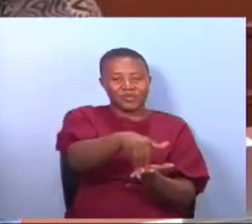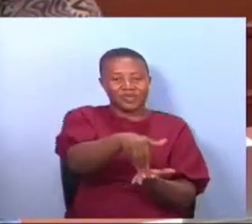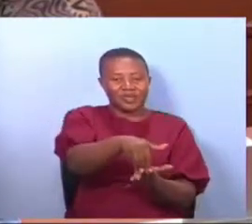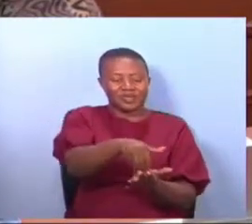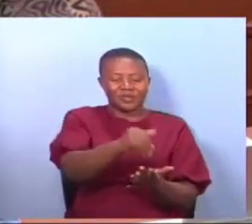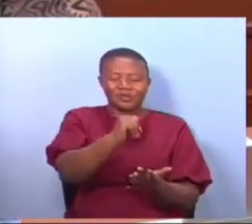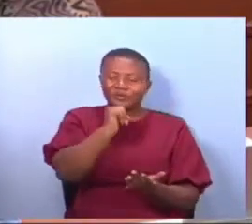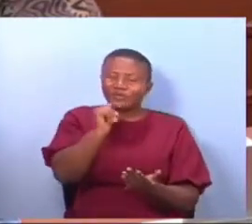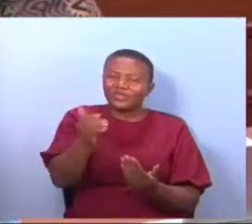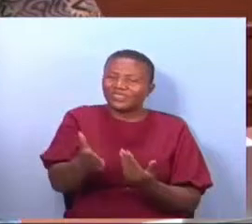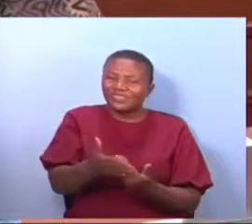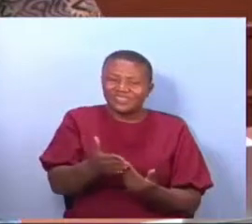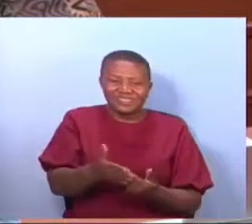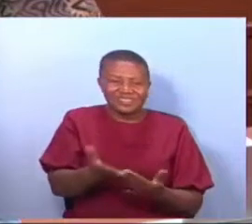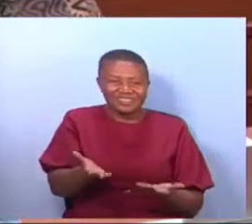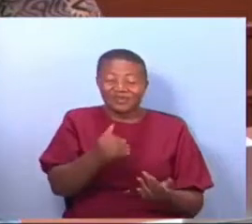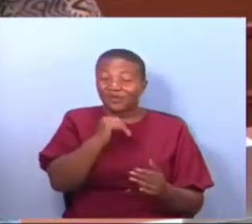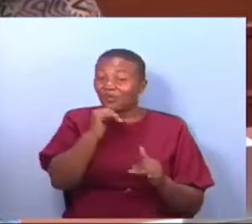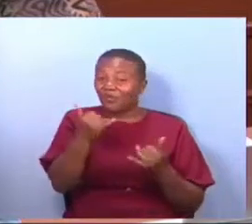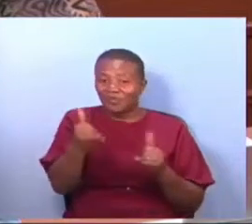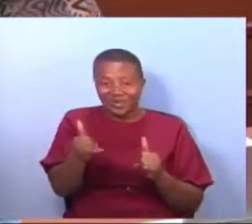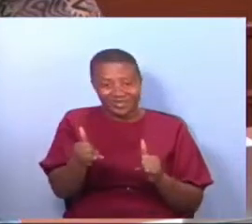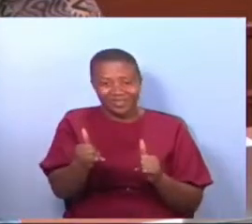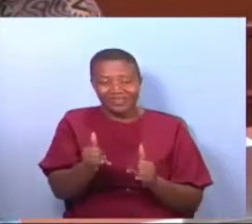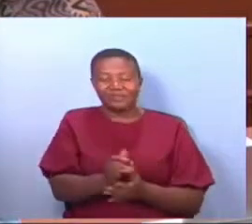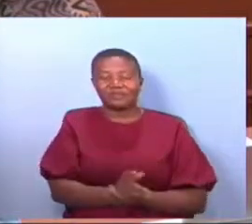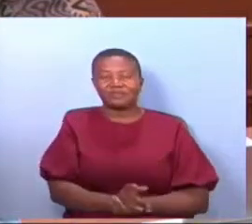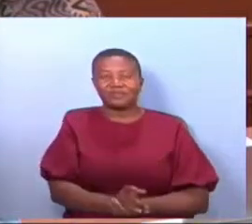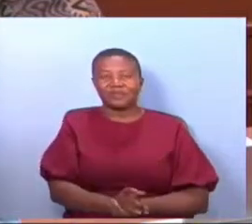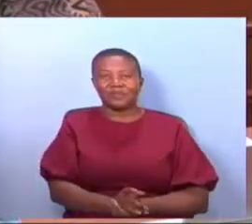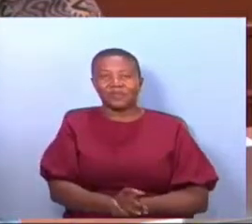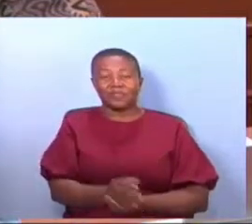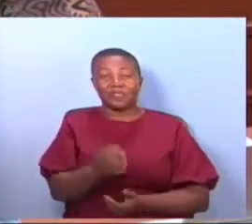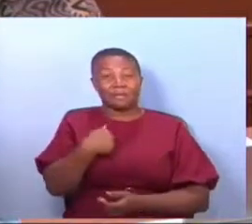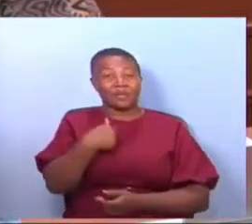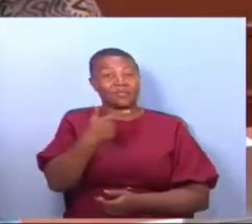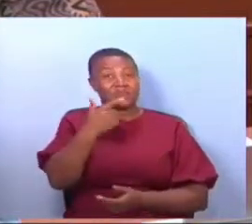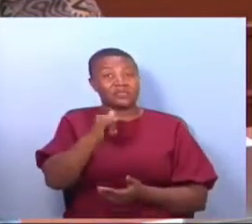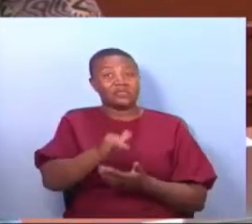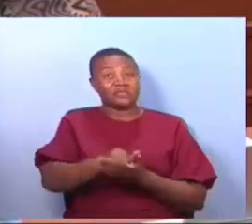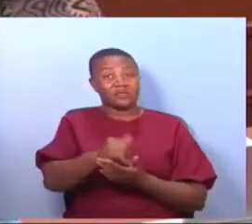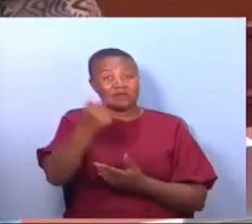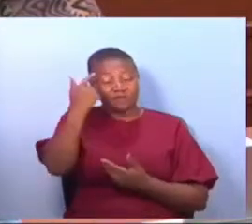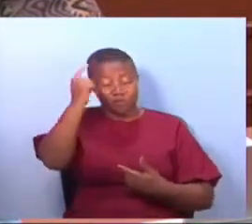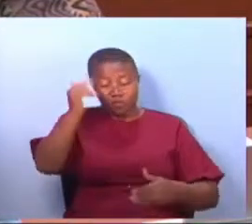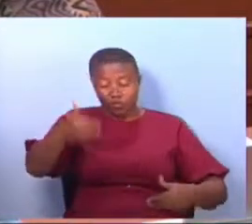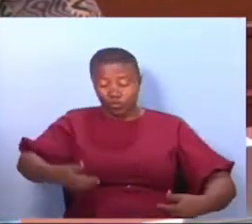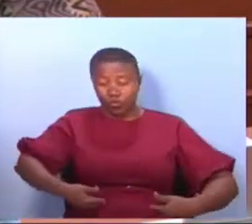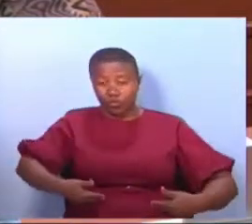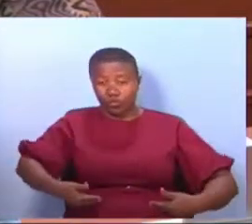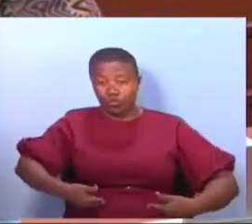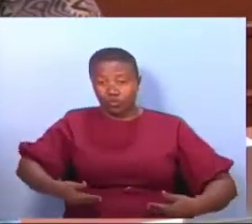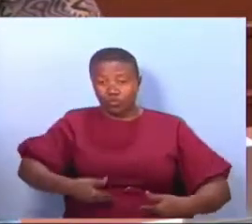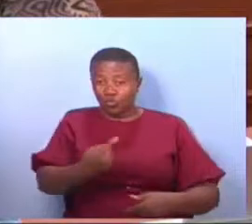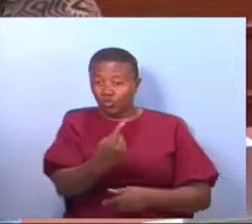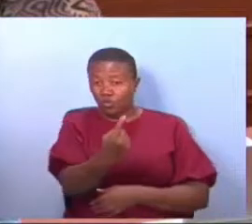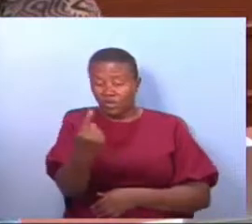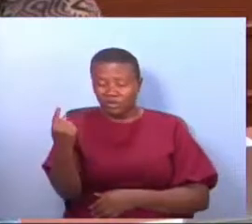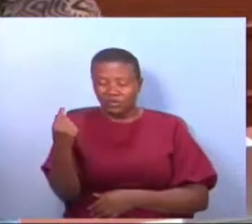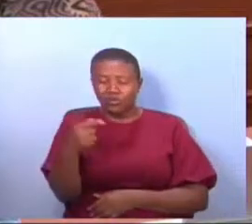chance. And I say so for the young ones whose destiny they may